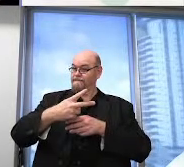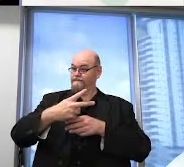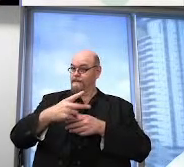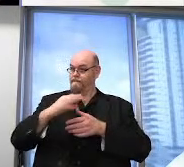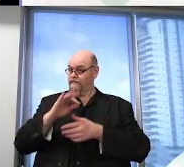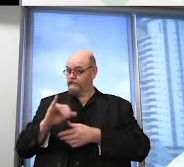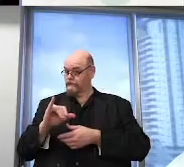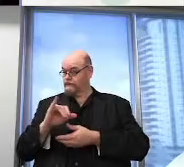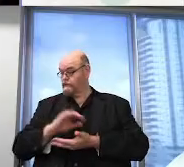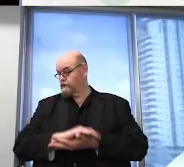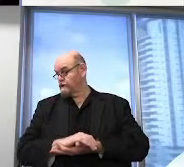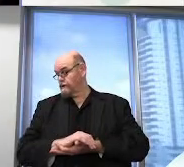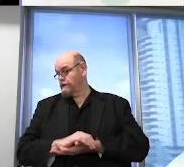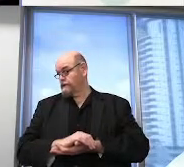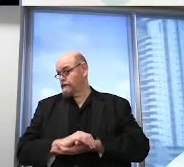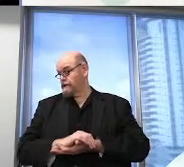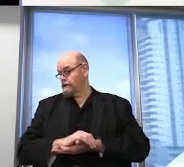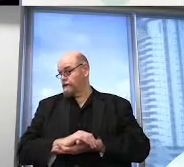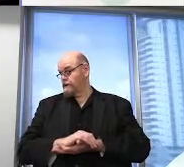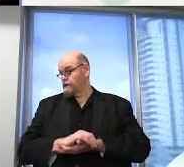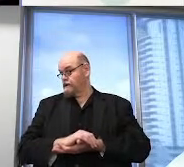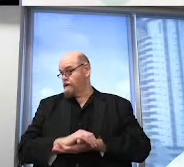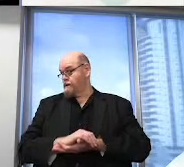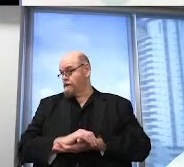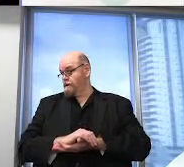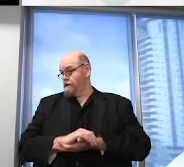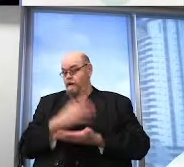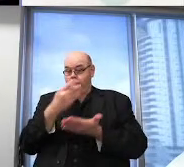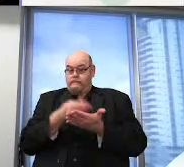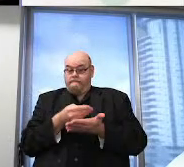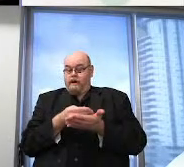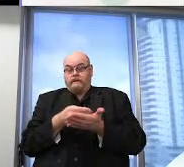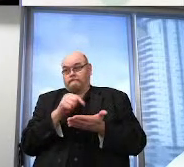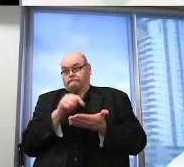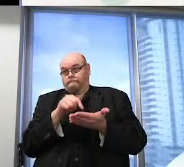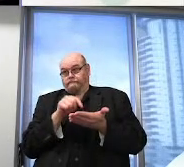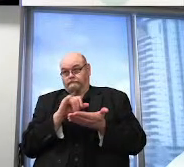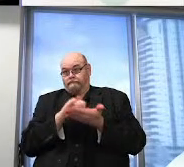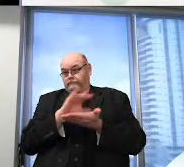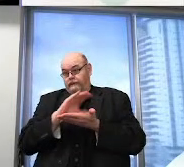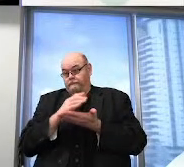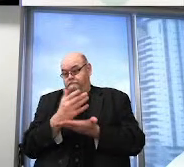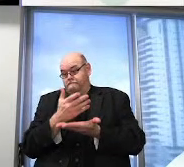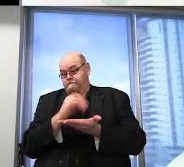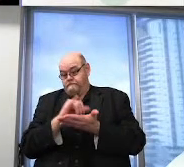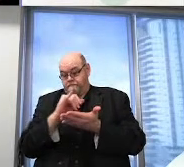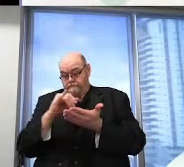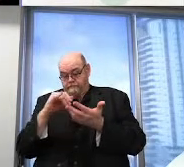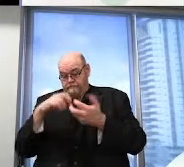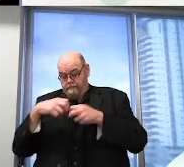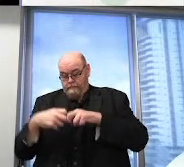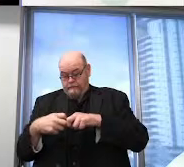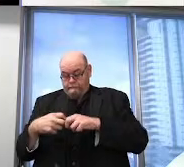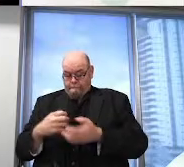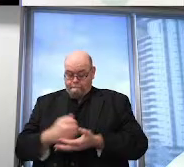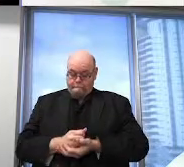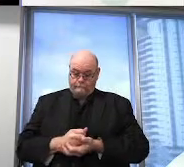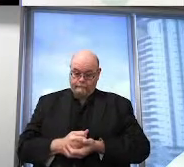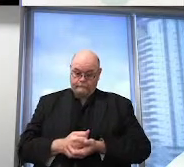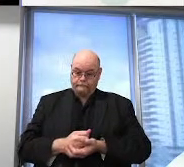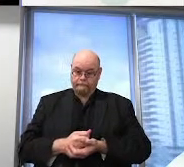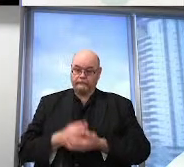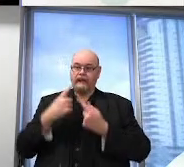causes? The funding is the major player for it, and that's both on, I would